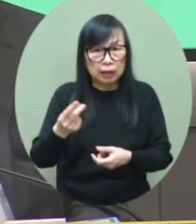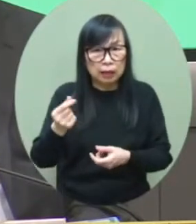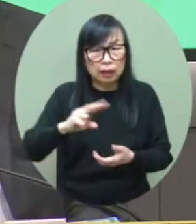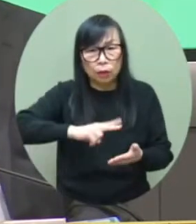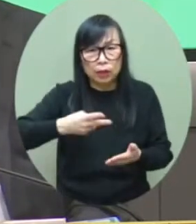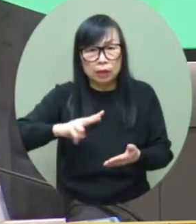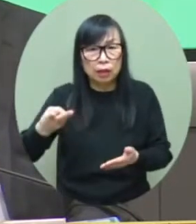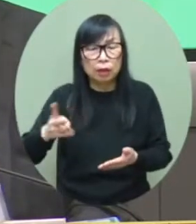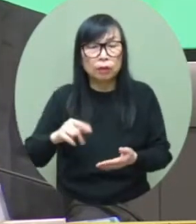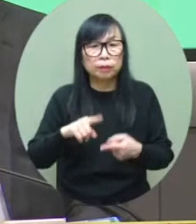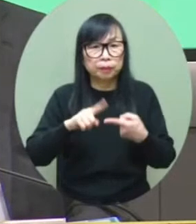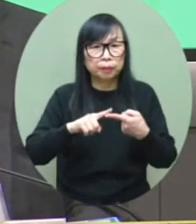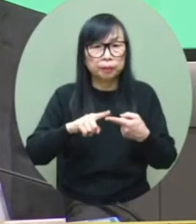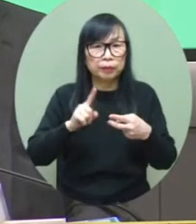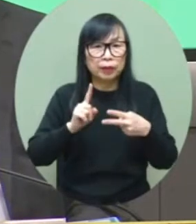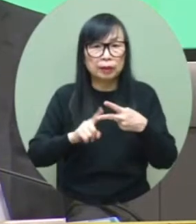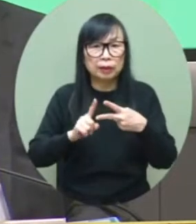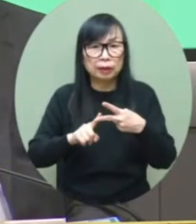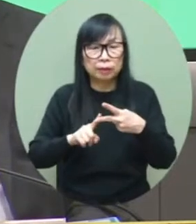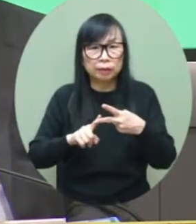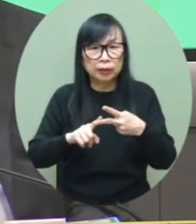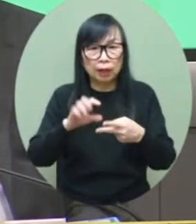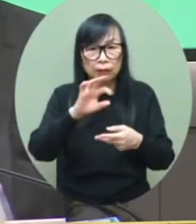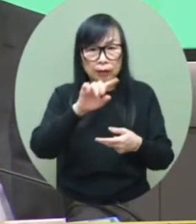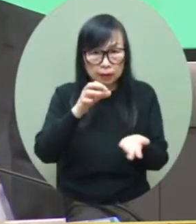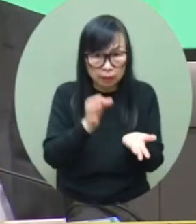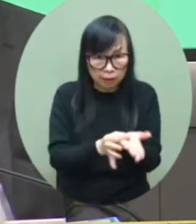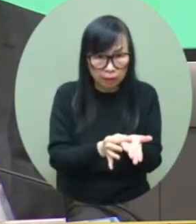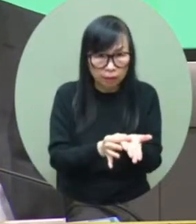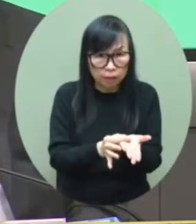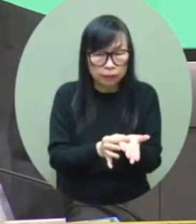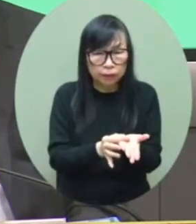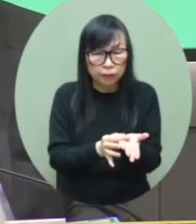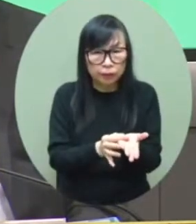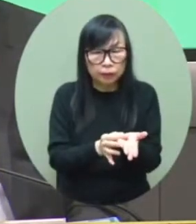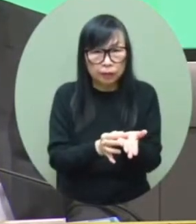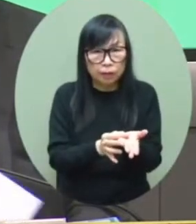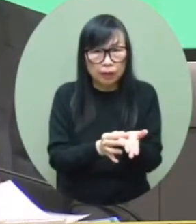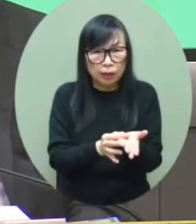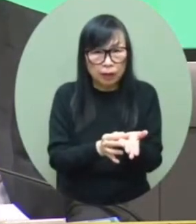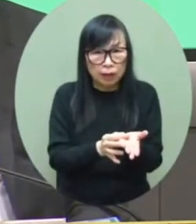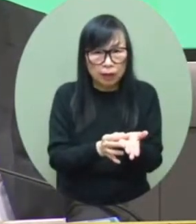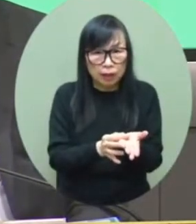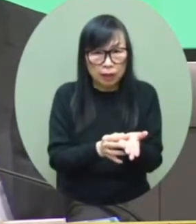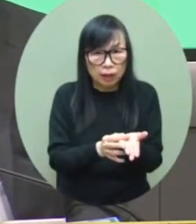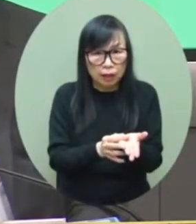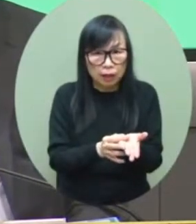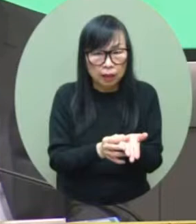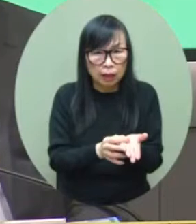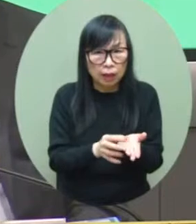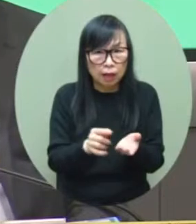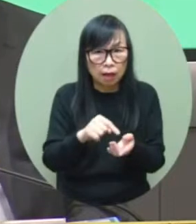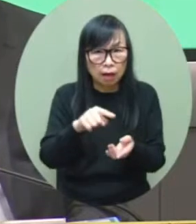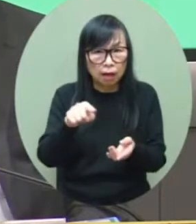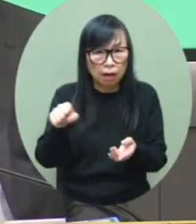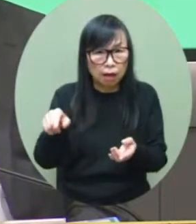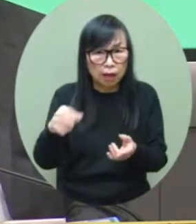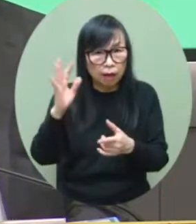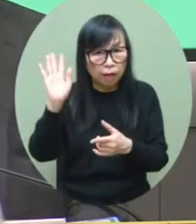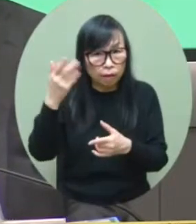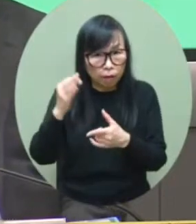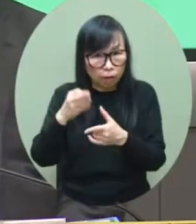these facilities effectively without spending large amount of money on repair and maintenance. And then also at